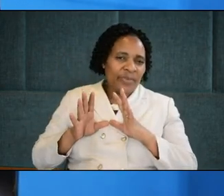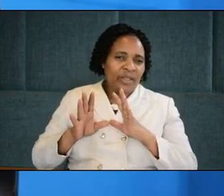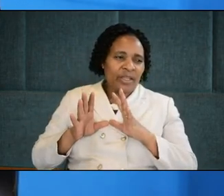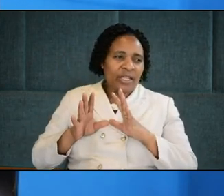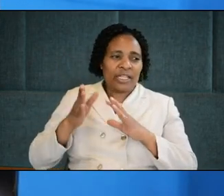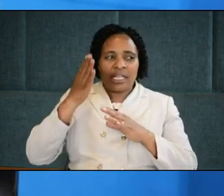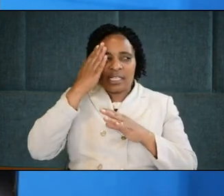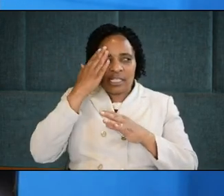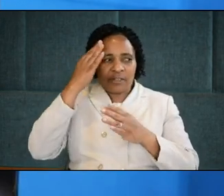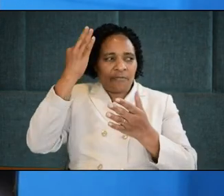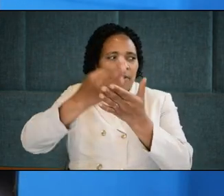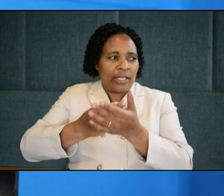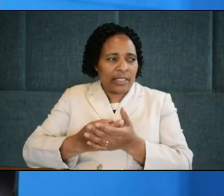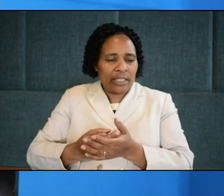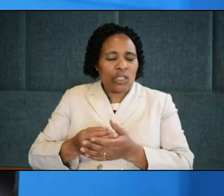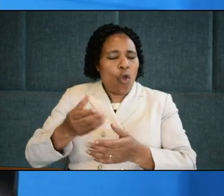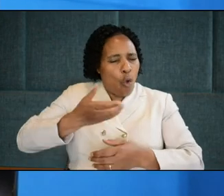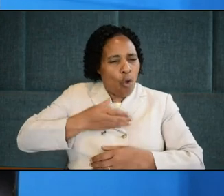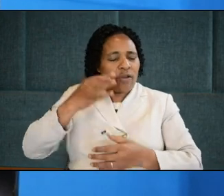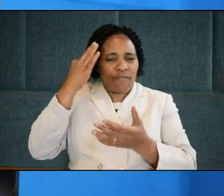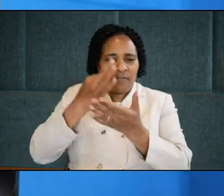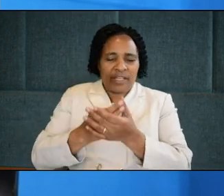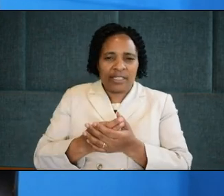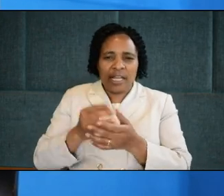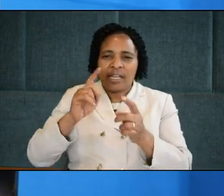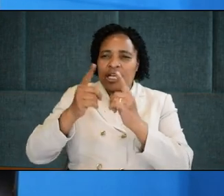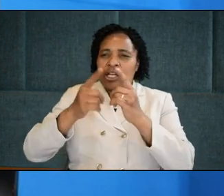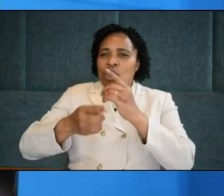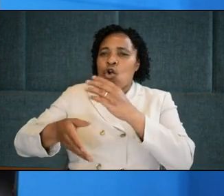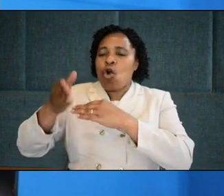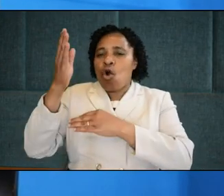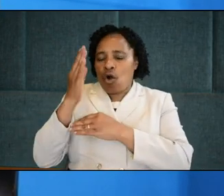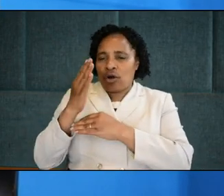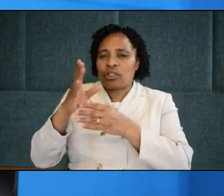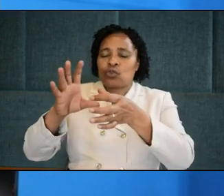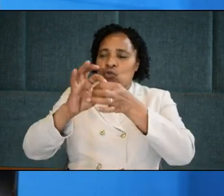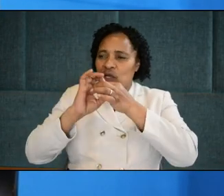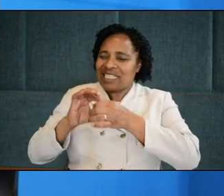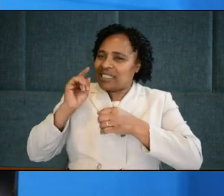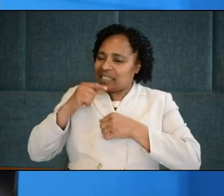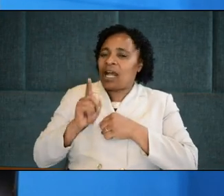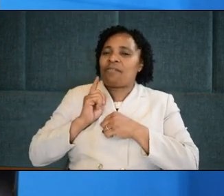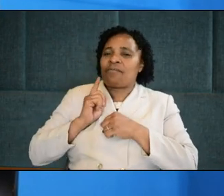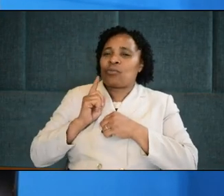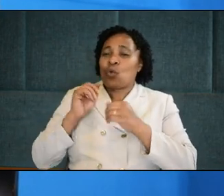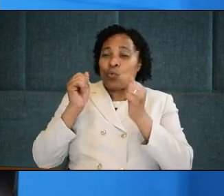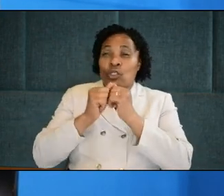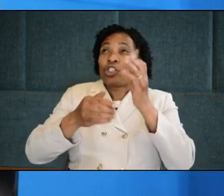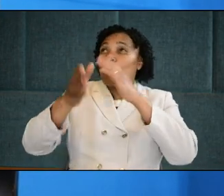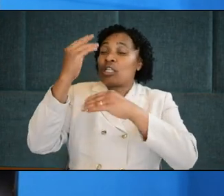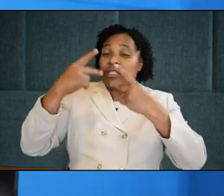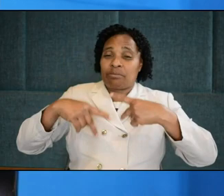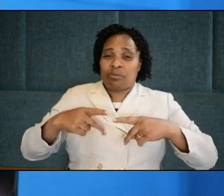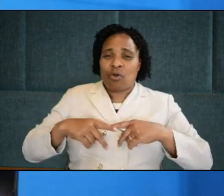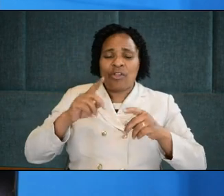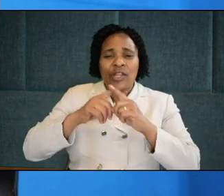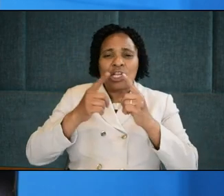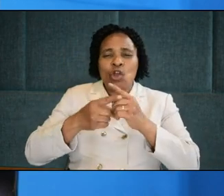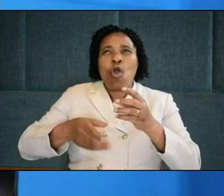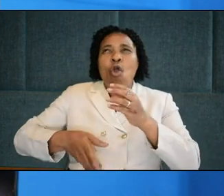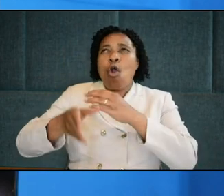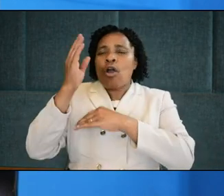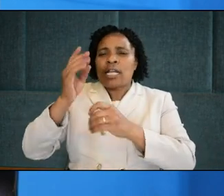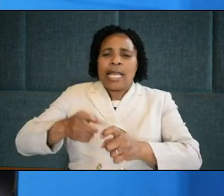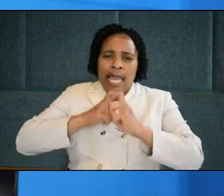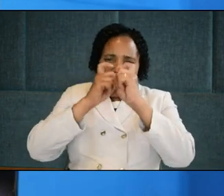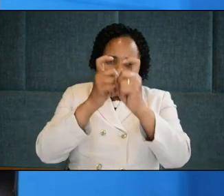know, the Israelites' faith as her own faith and got, you know, reunited herself with God's people. Mm-hmm. And God rewarded her